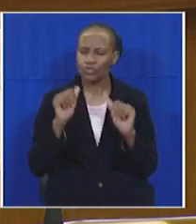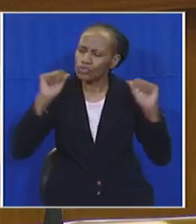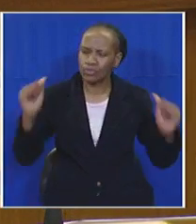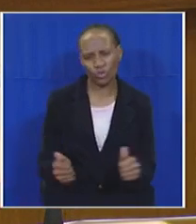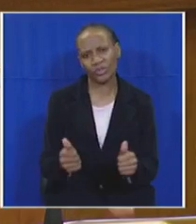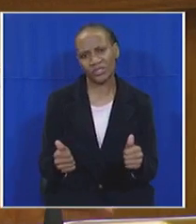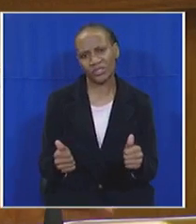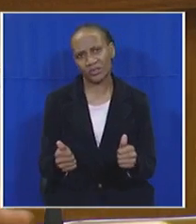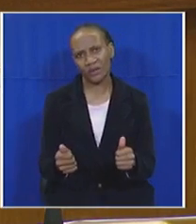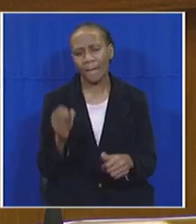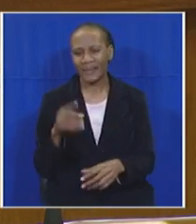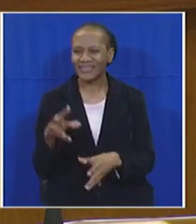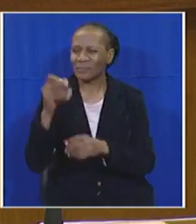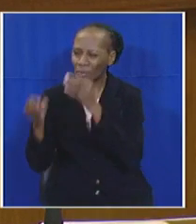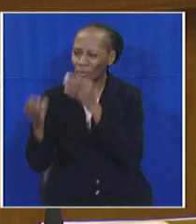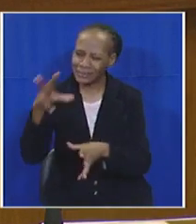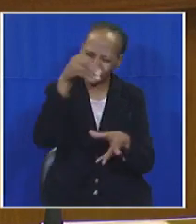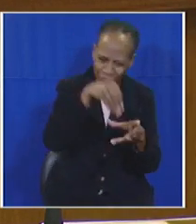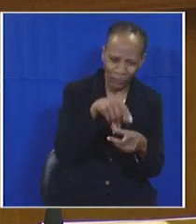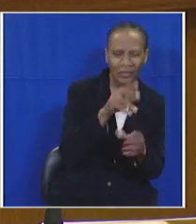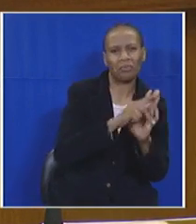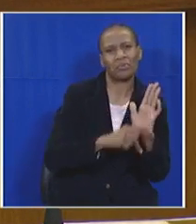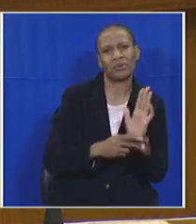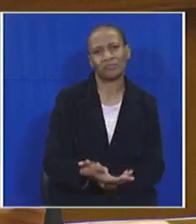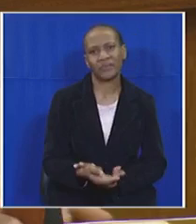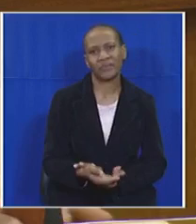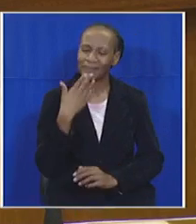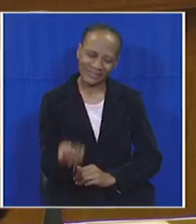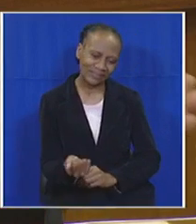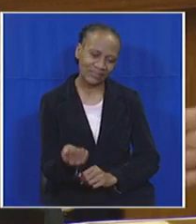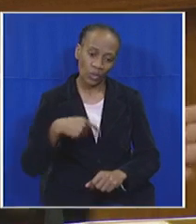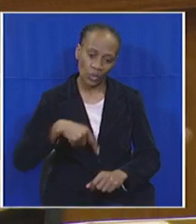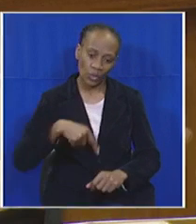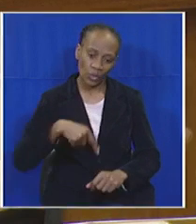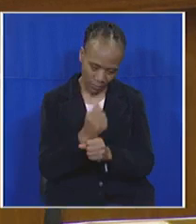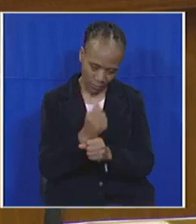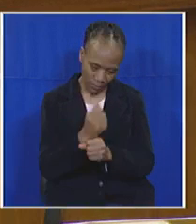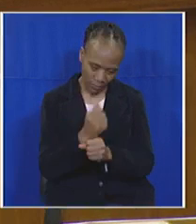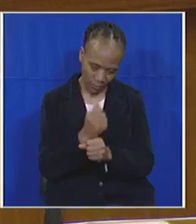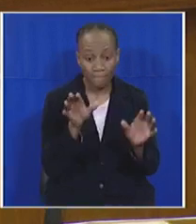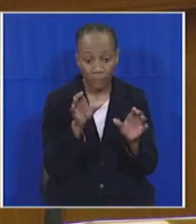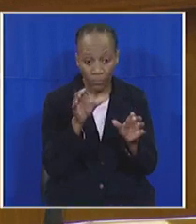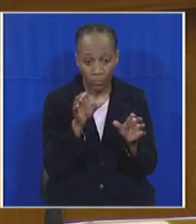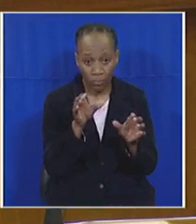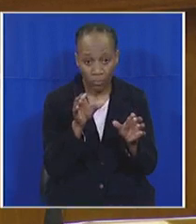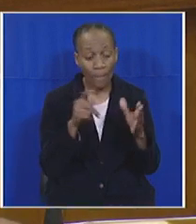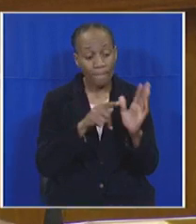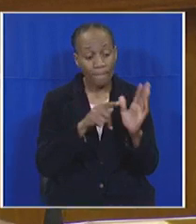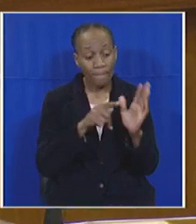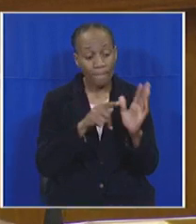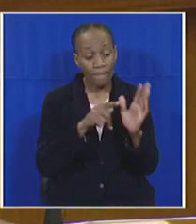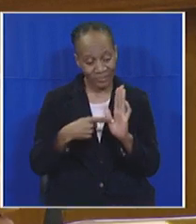but it is politicized. And let us ensure that those people who have been there in this program for a long